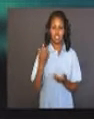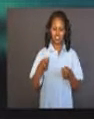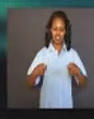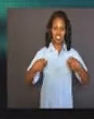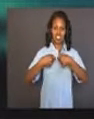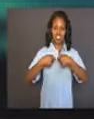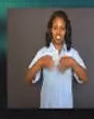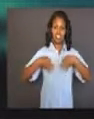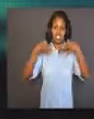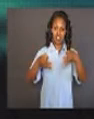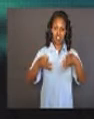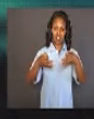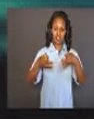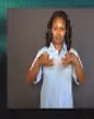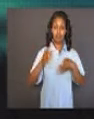transistors,